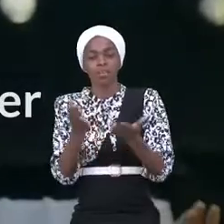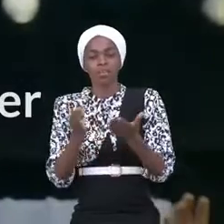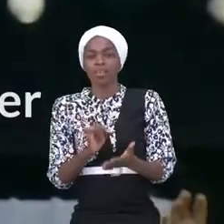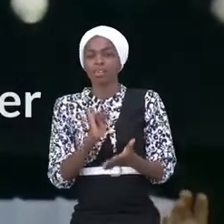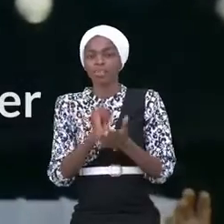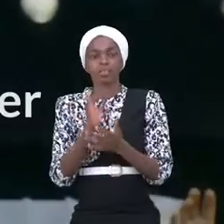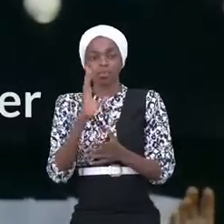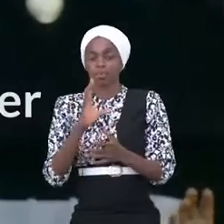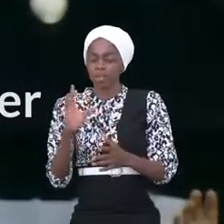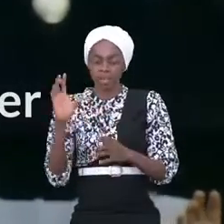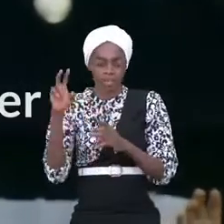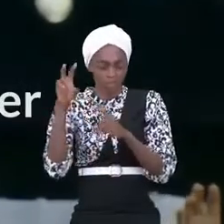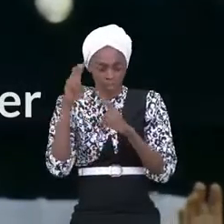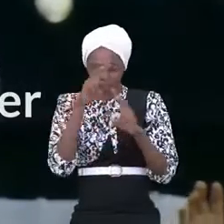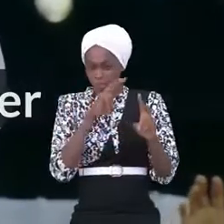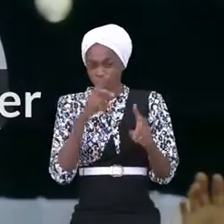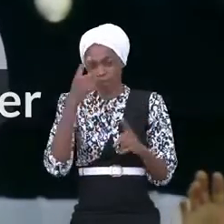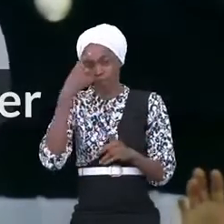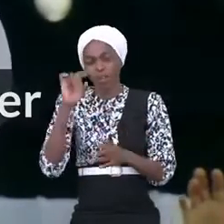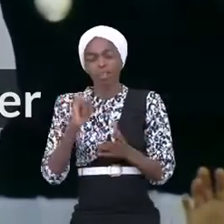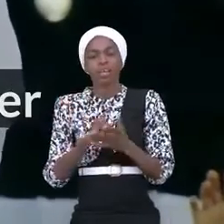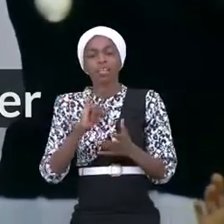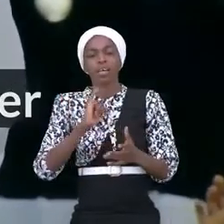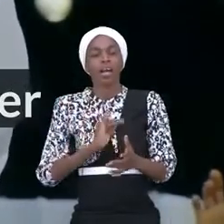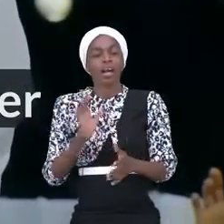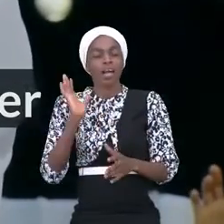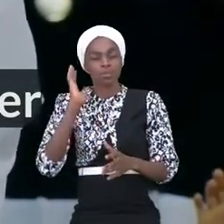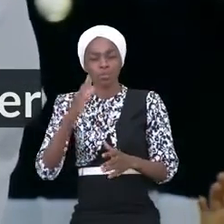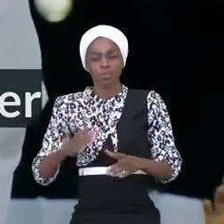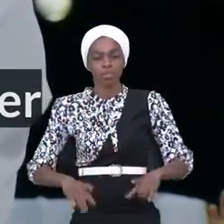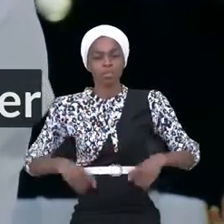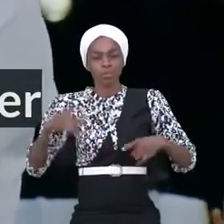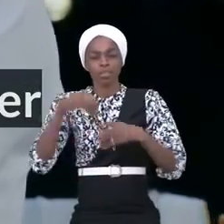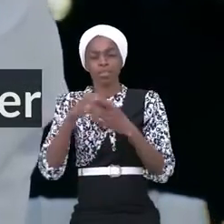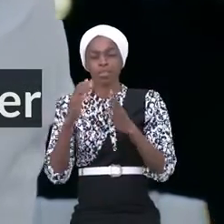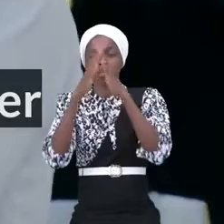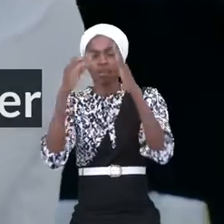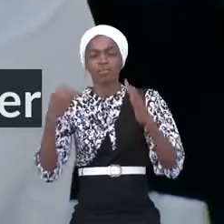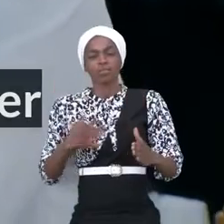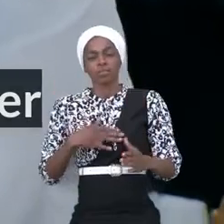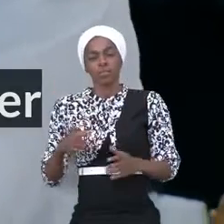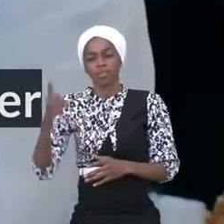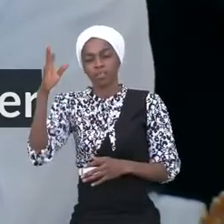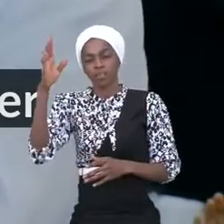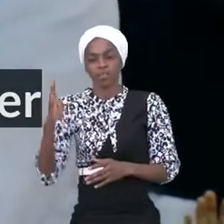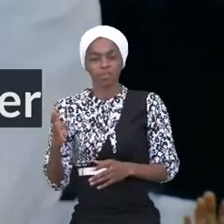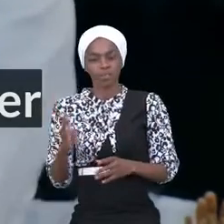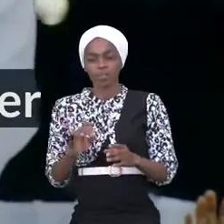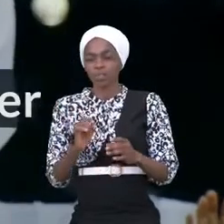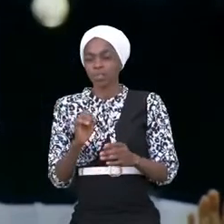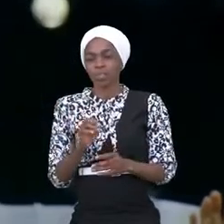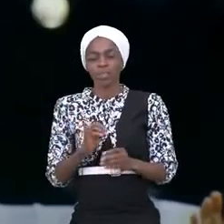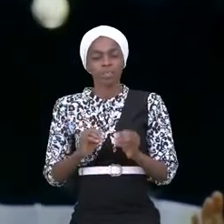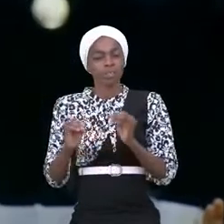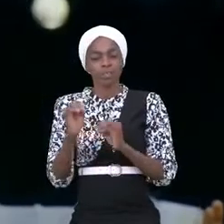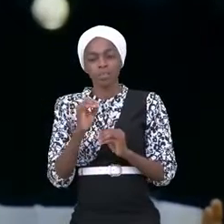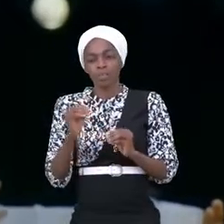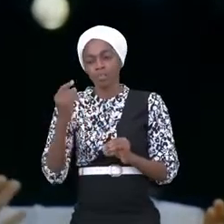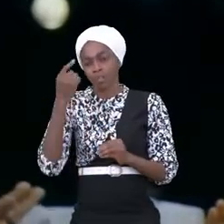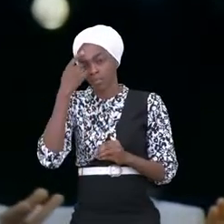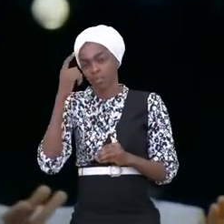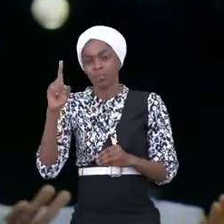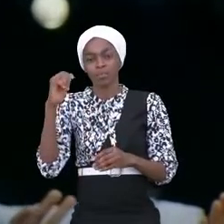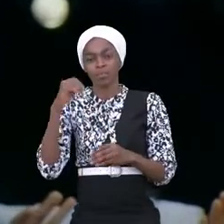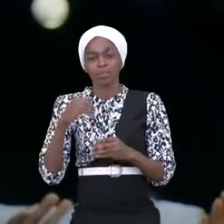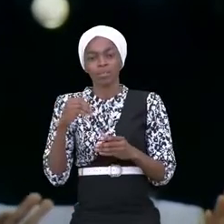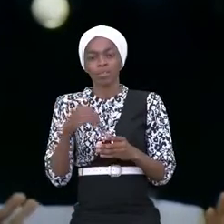will I seek, that I may dwell in the house of my God. Oh, for a day in your court is more